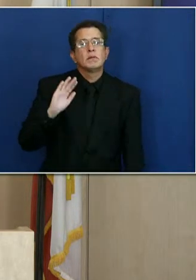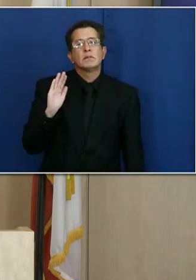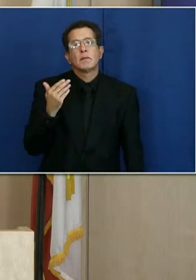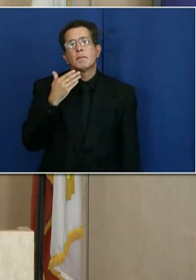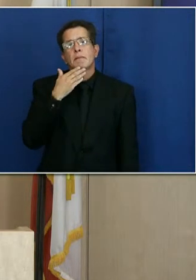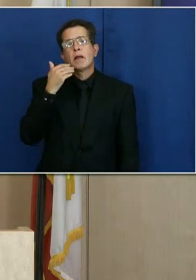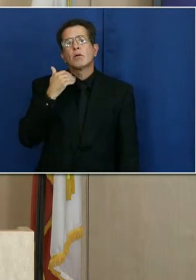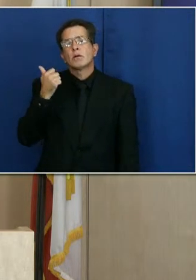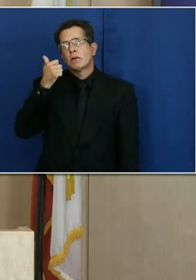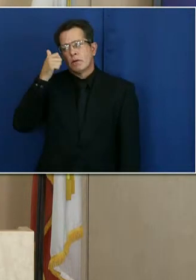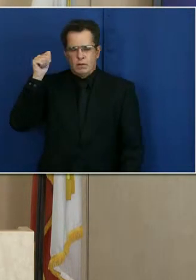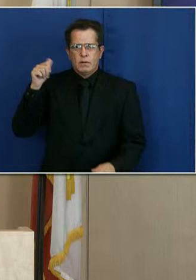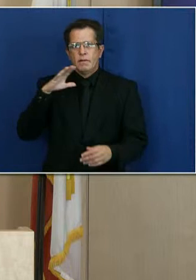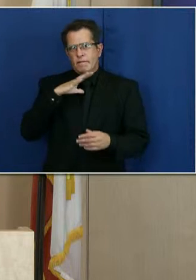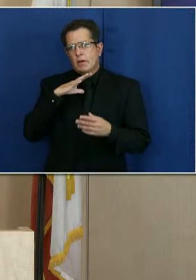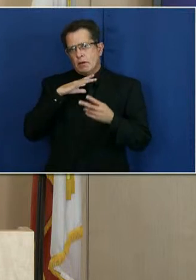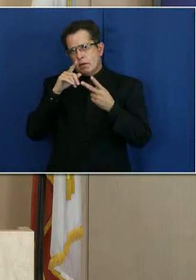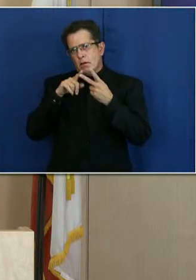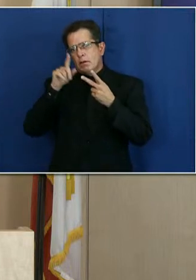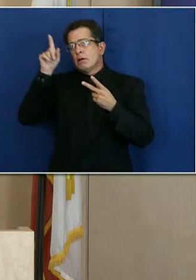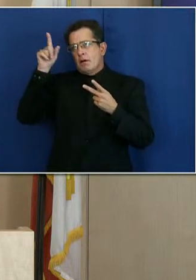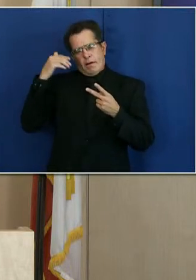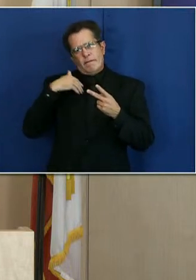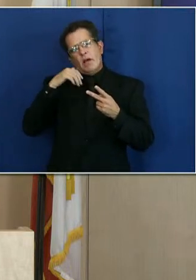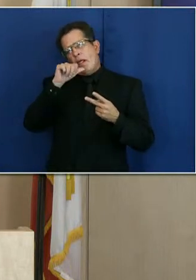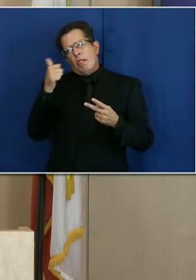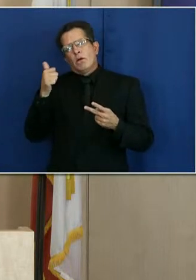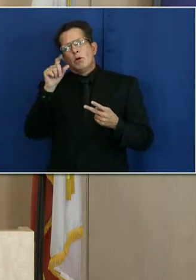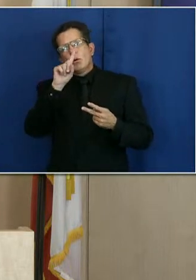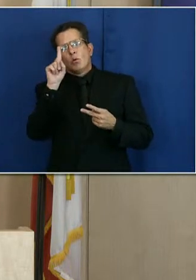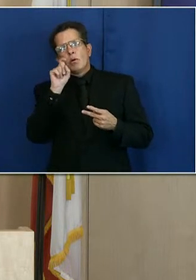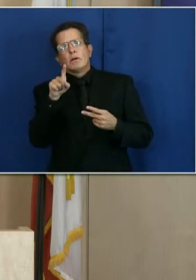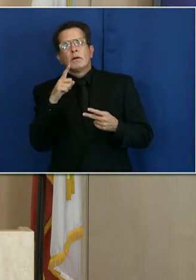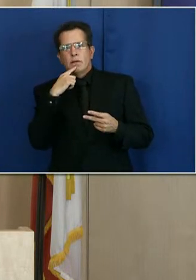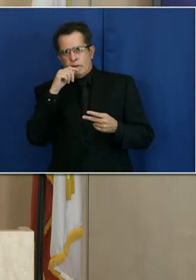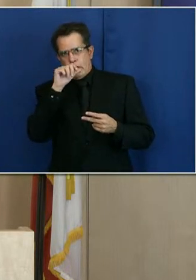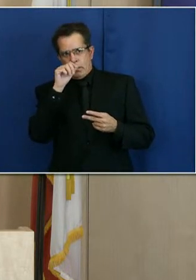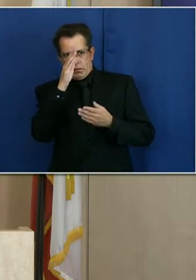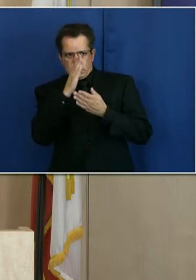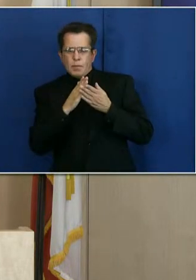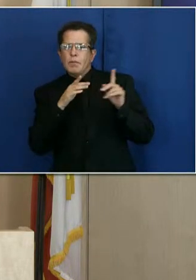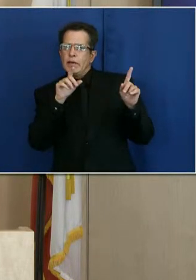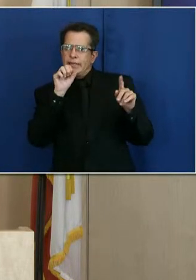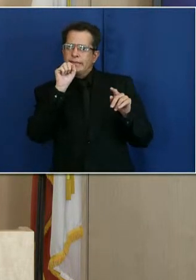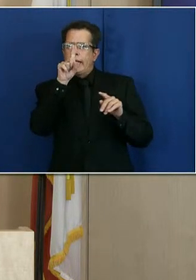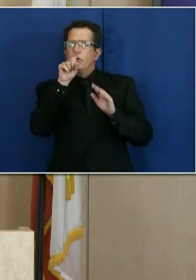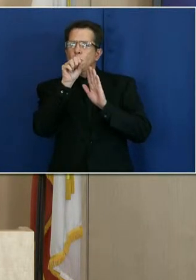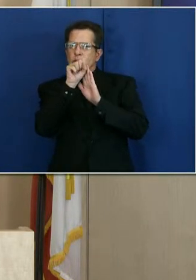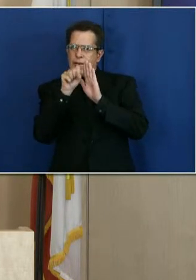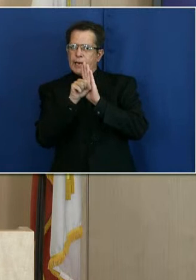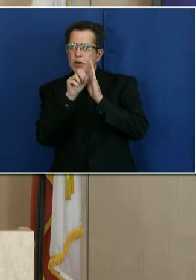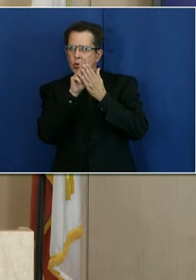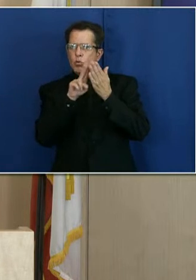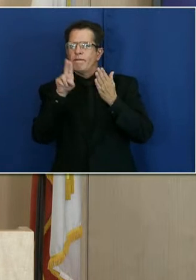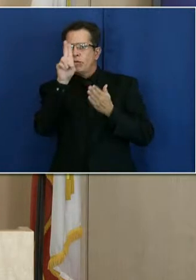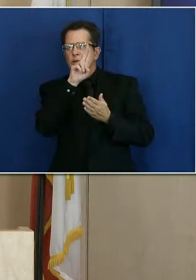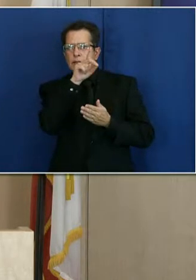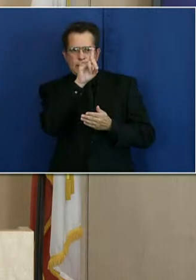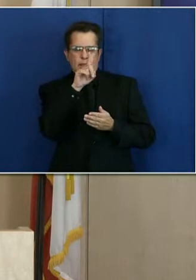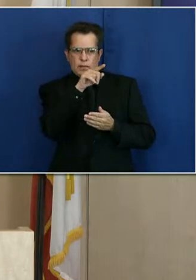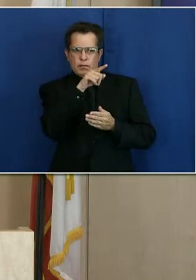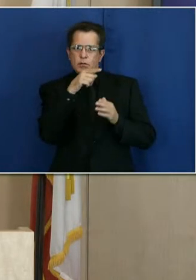Doctor, to follow up, how many of the SDSU students have been, that have tested positive have been asymptomatic so